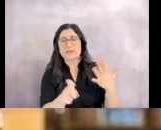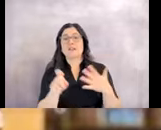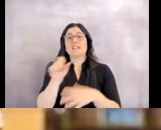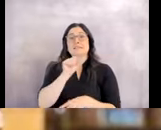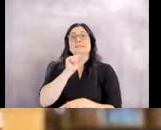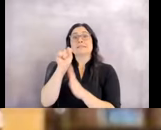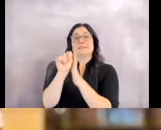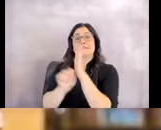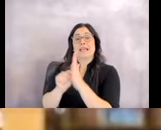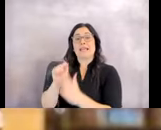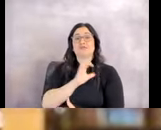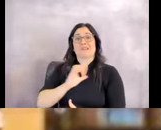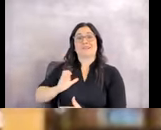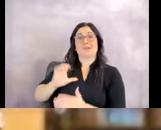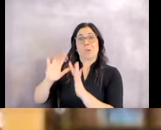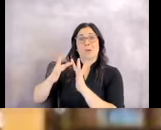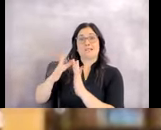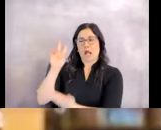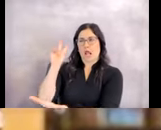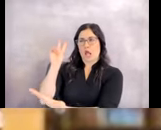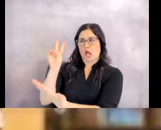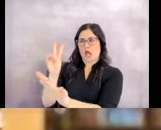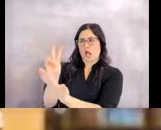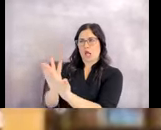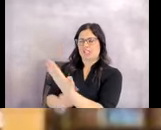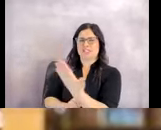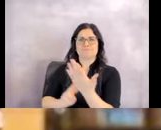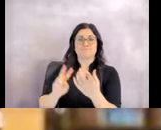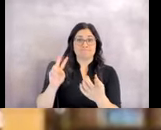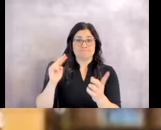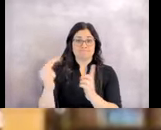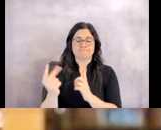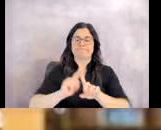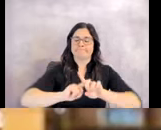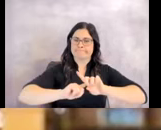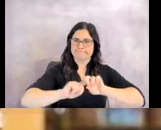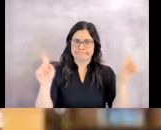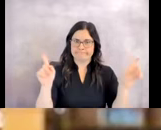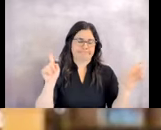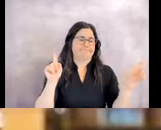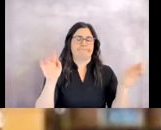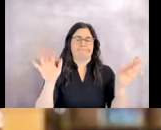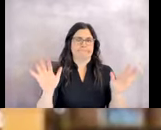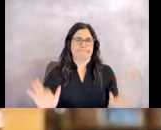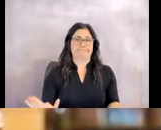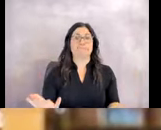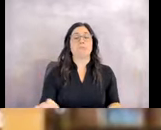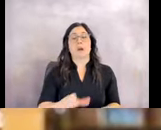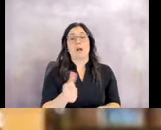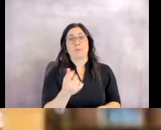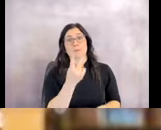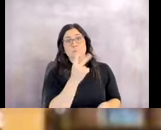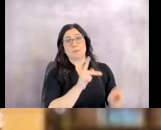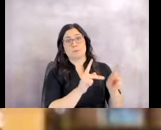chancellor website, and everybody has different definitions of student success. And even the other two people giving me